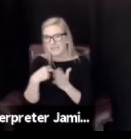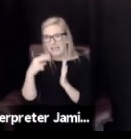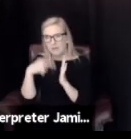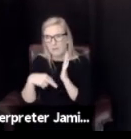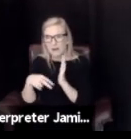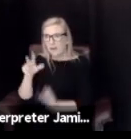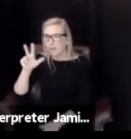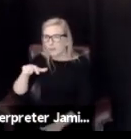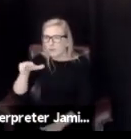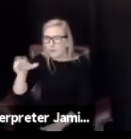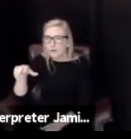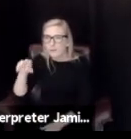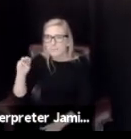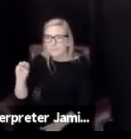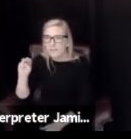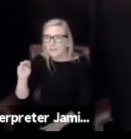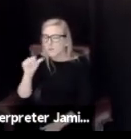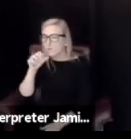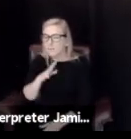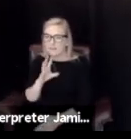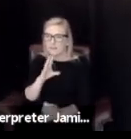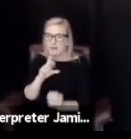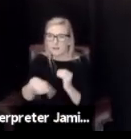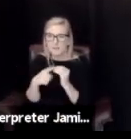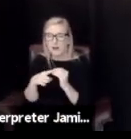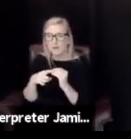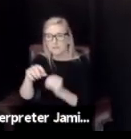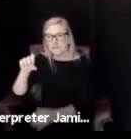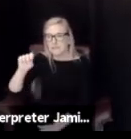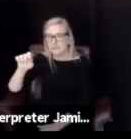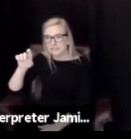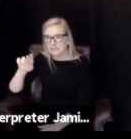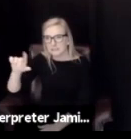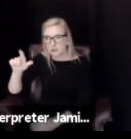women have talked about sexual harassment. Then you talk about, maybe